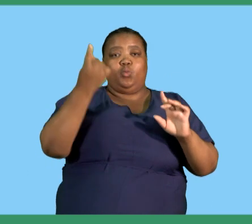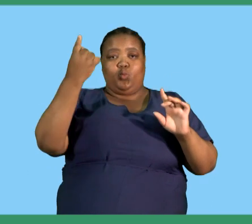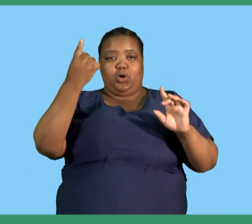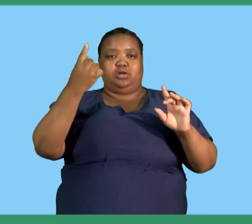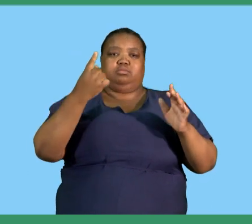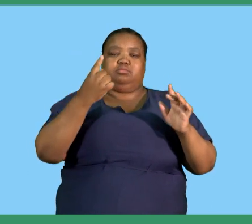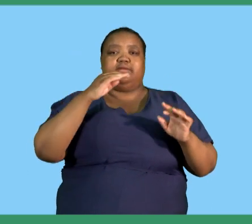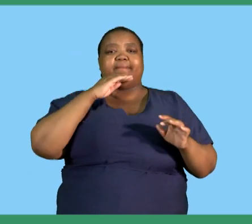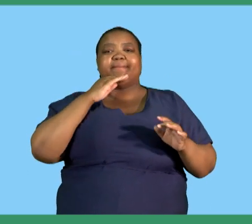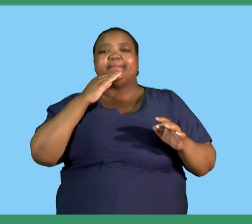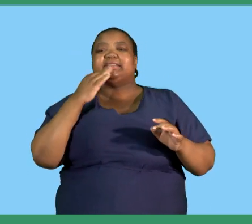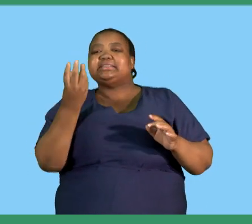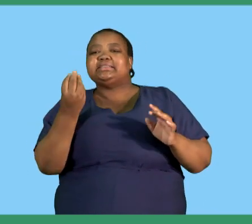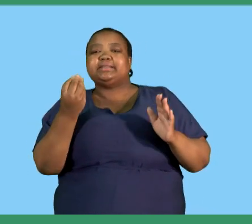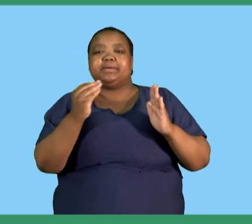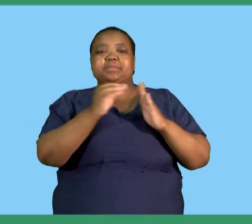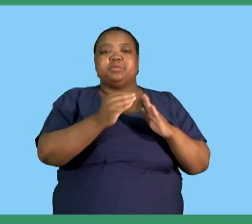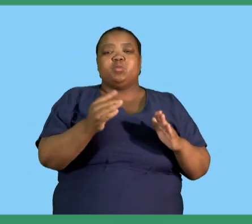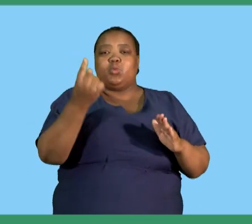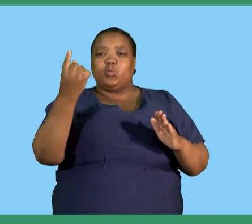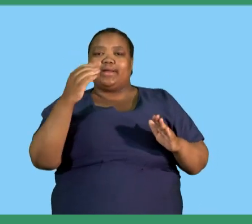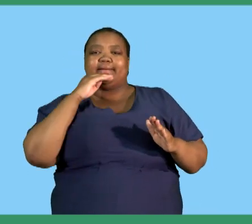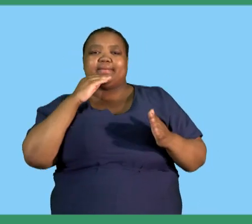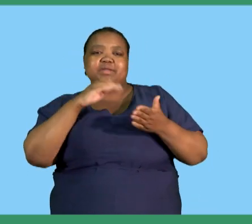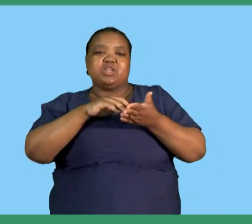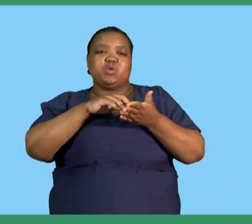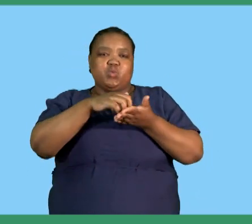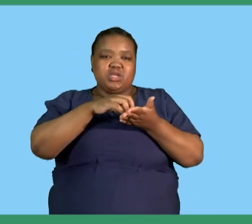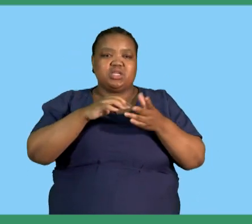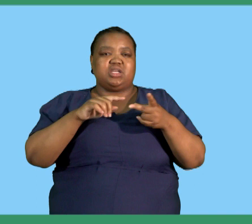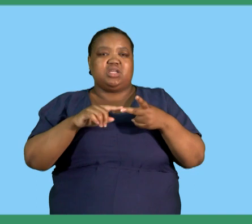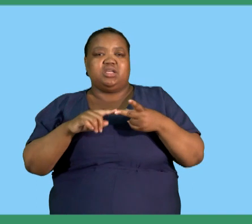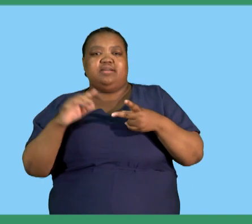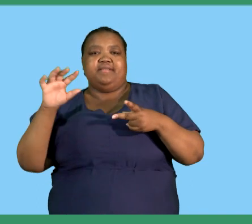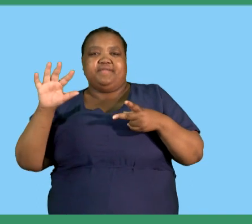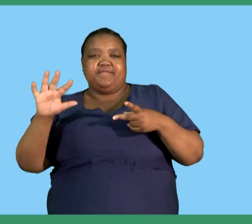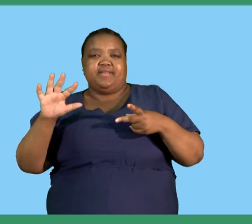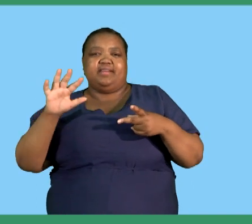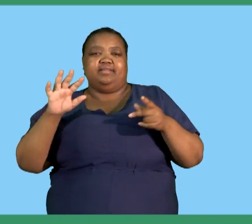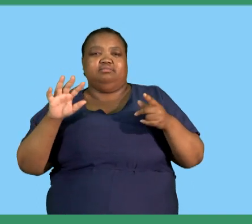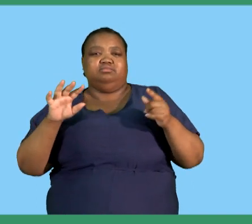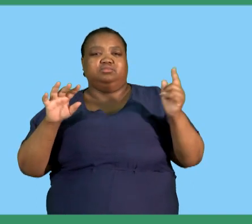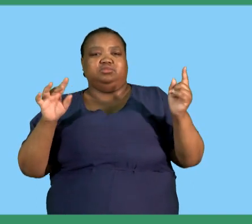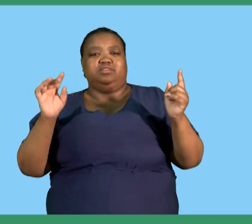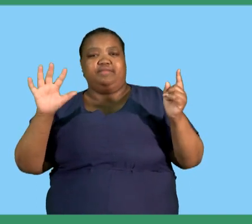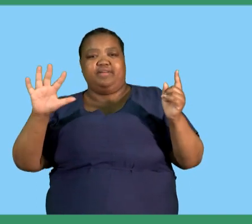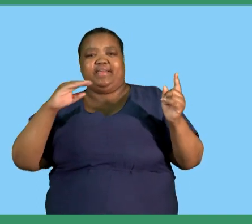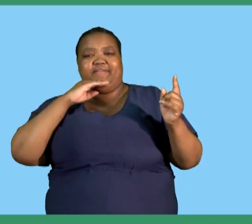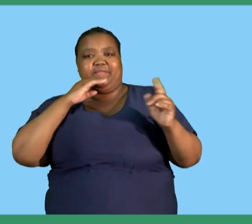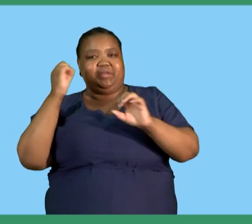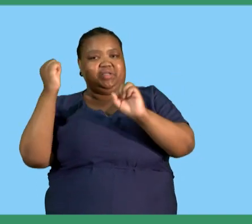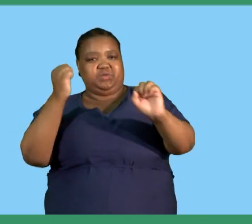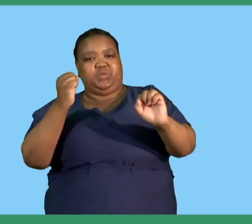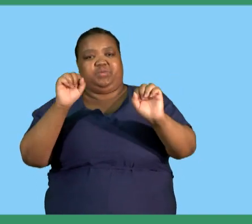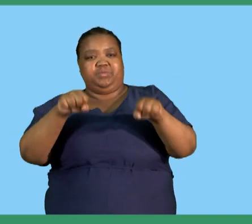5 is strong. So you're going to allocate a score. Remember, there's the pros and the cons. So the pros, you weigh